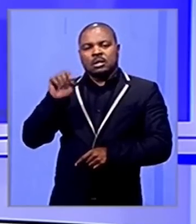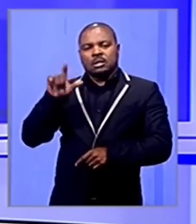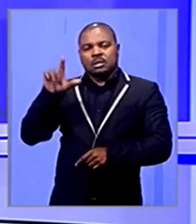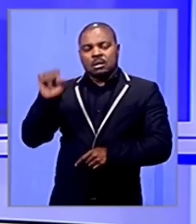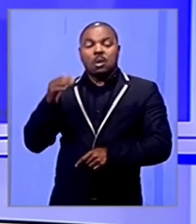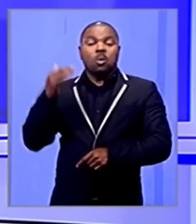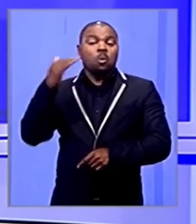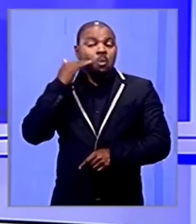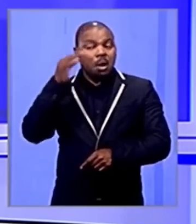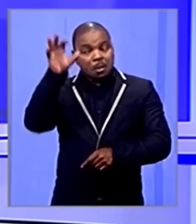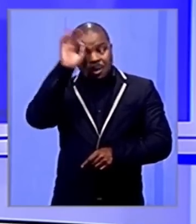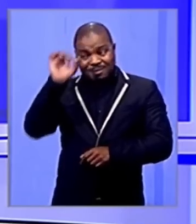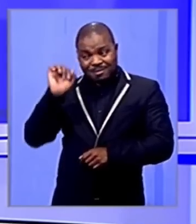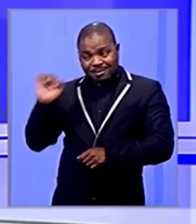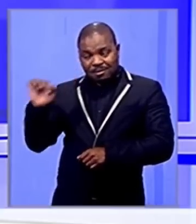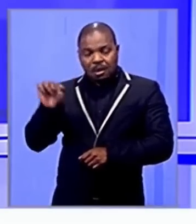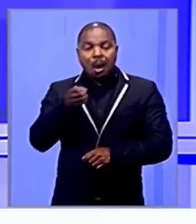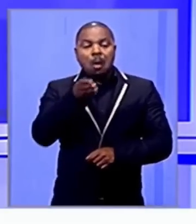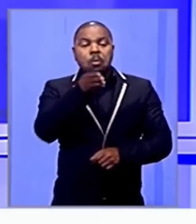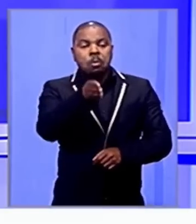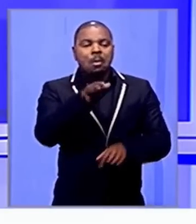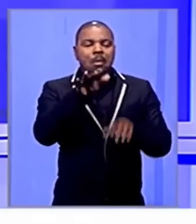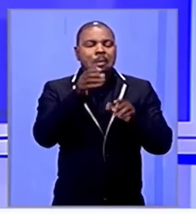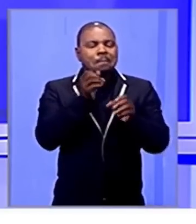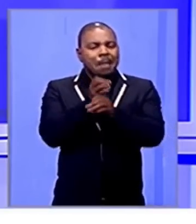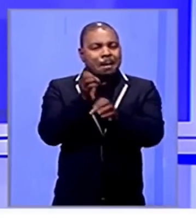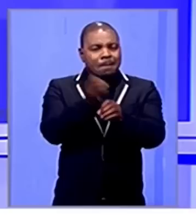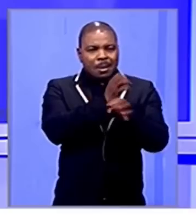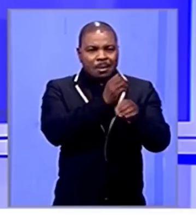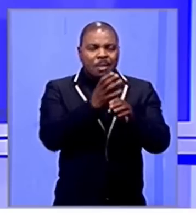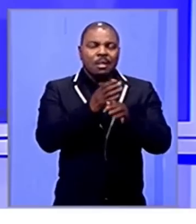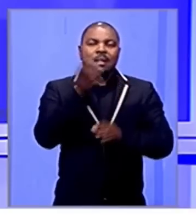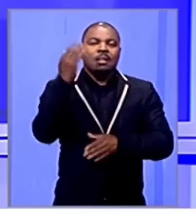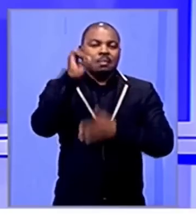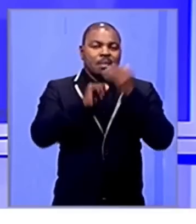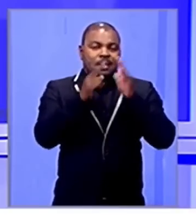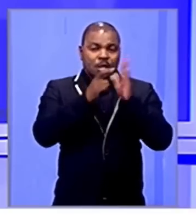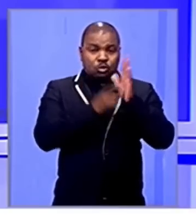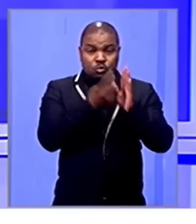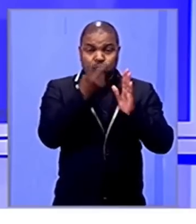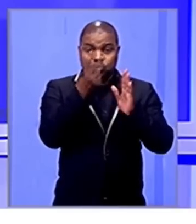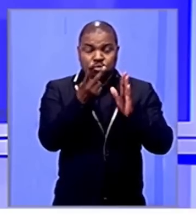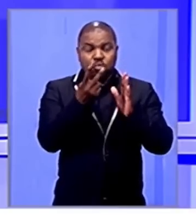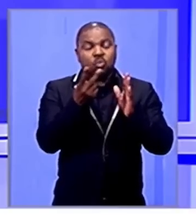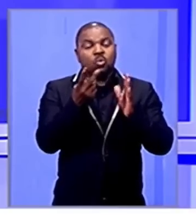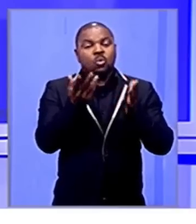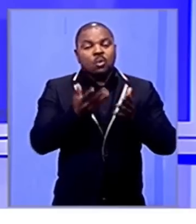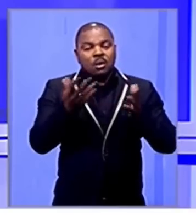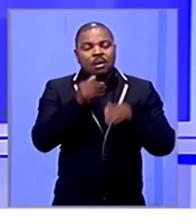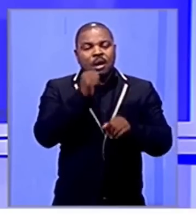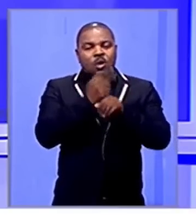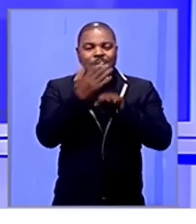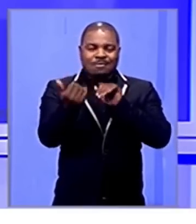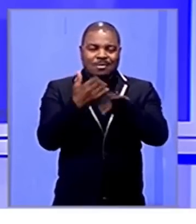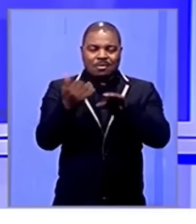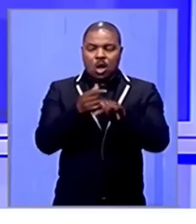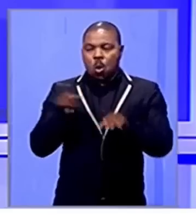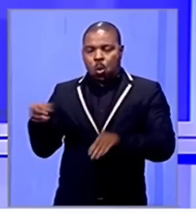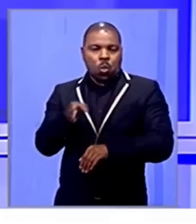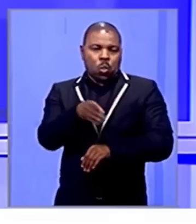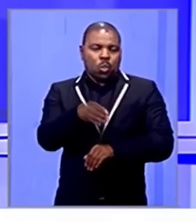amega mo tiragalong ya go keteka kgwedi e fitileng e le malatsi a le mabedi kwa tselafefong ya mono Gauteng. Cele